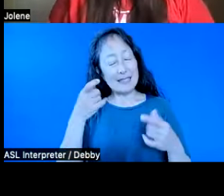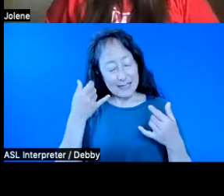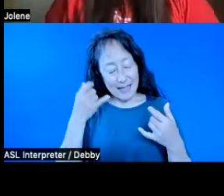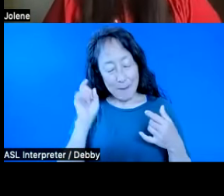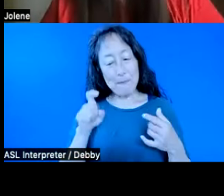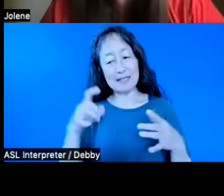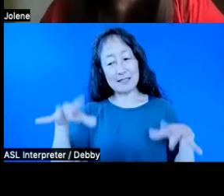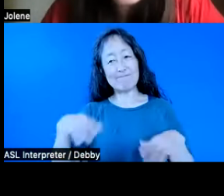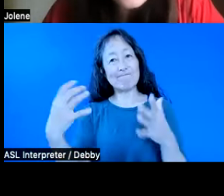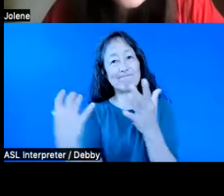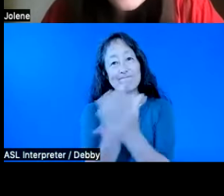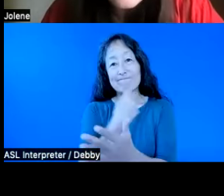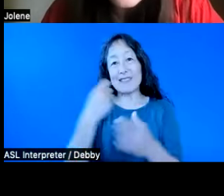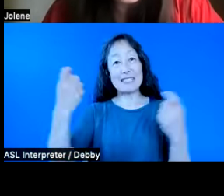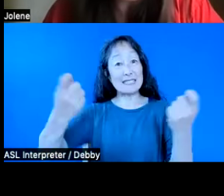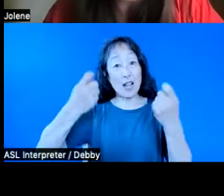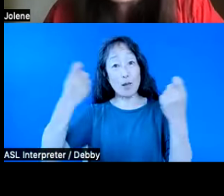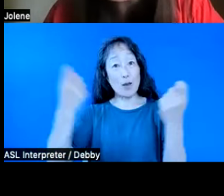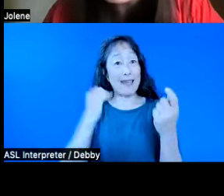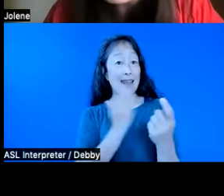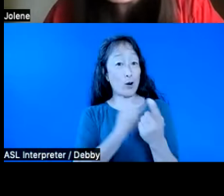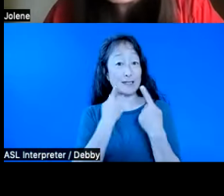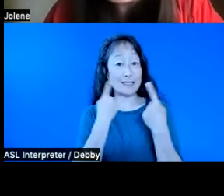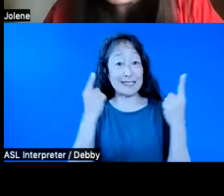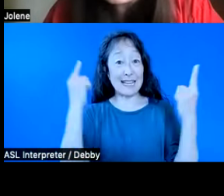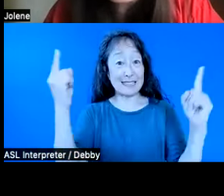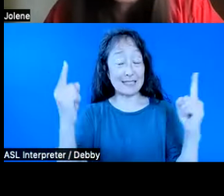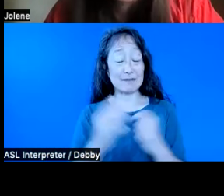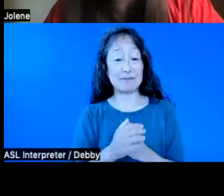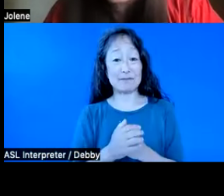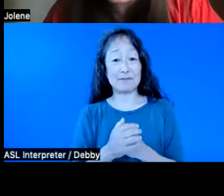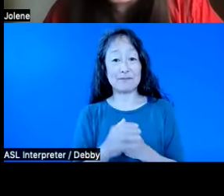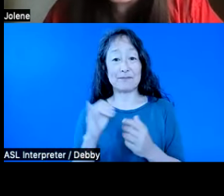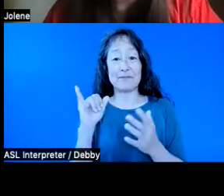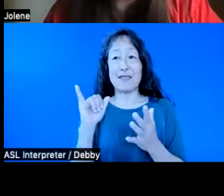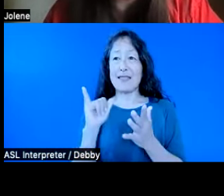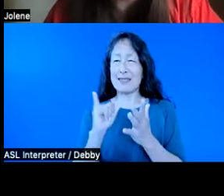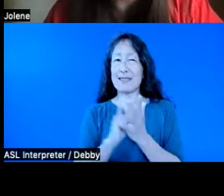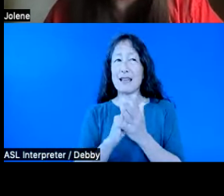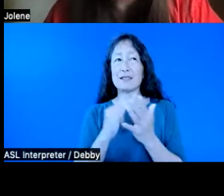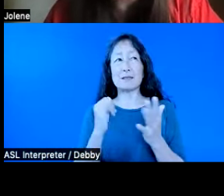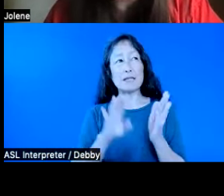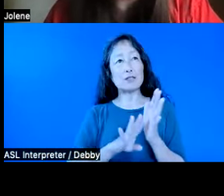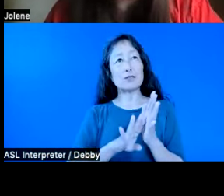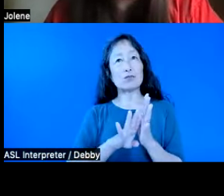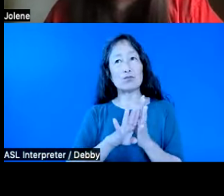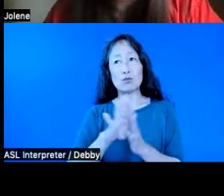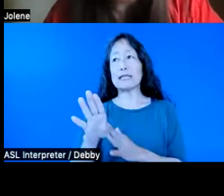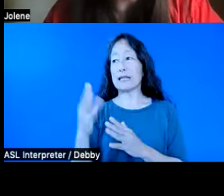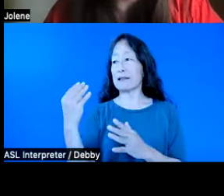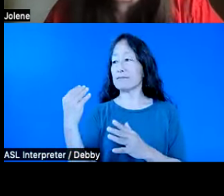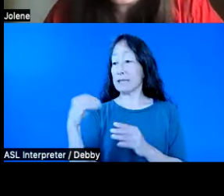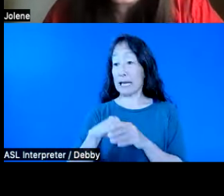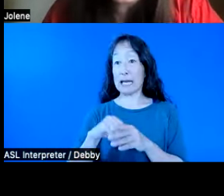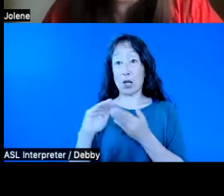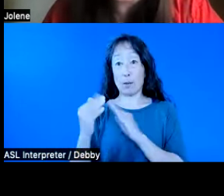And this is something that has been growing within a lot of communities that I've been working with probably over the last like 3-4 years, of